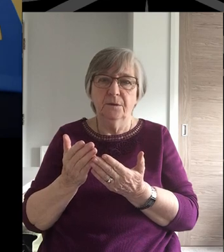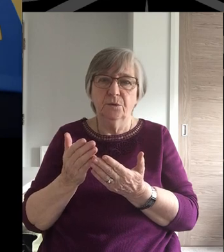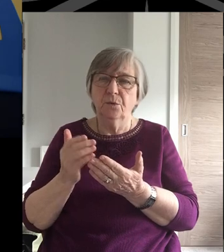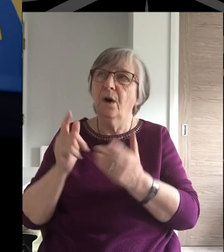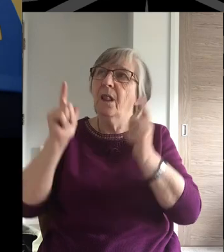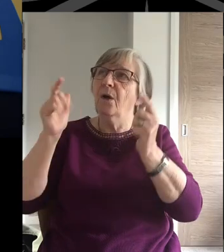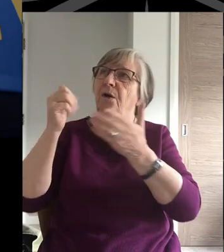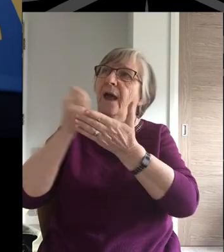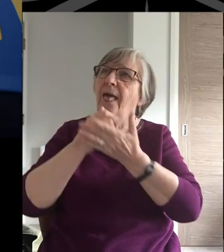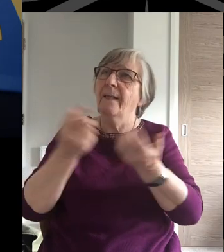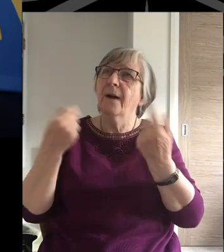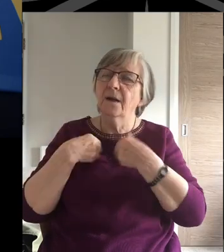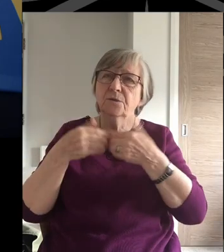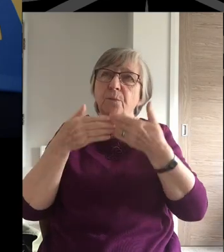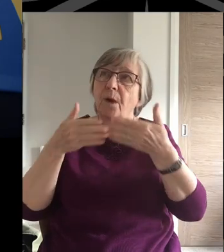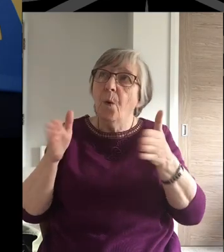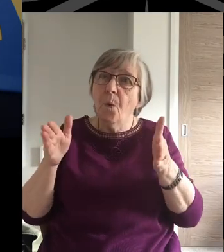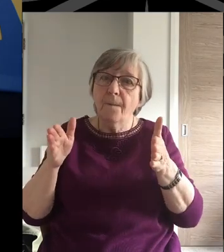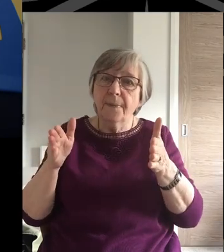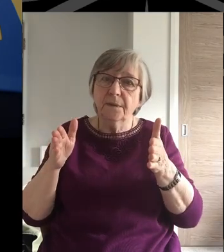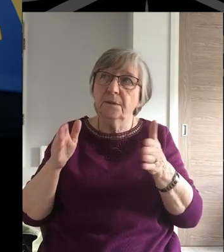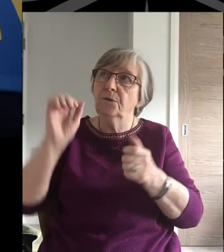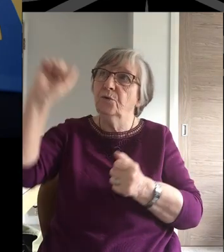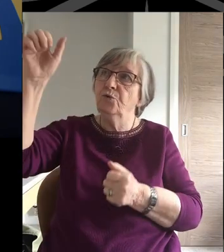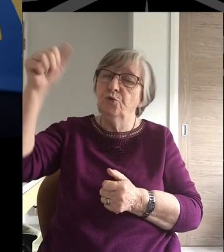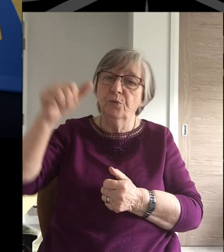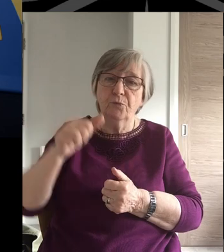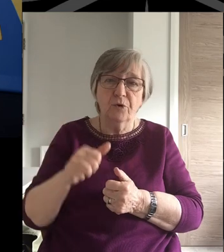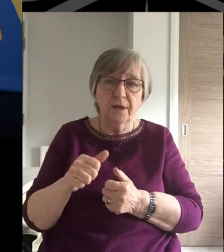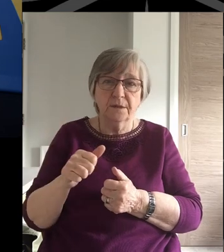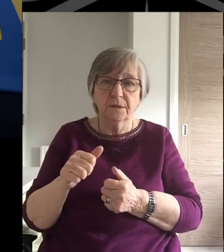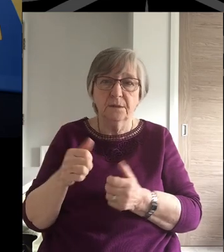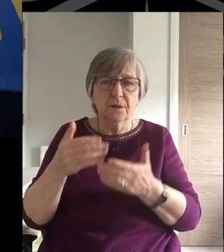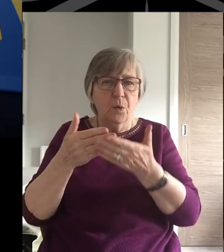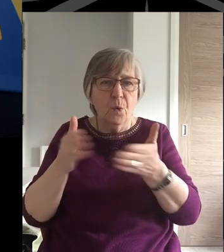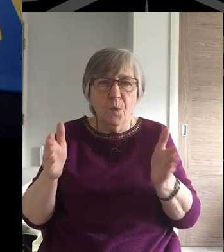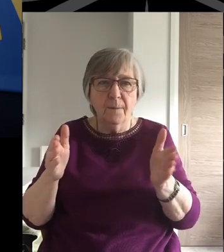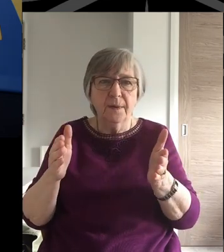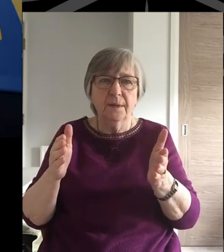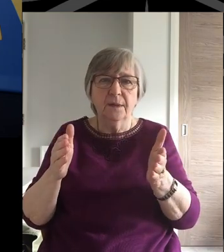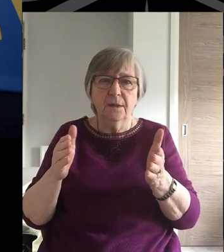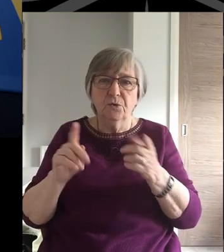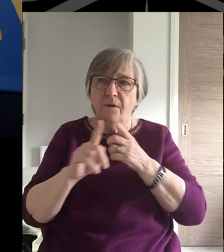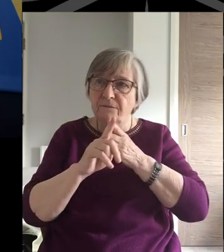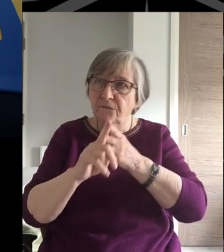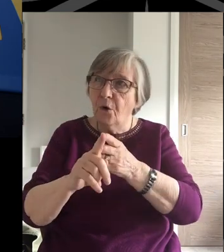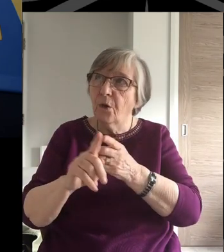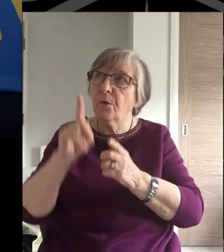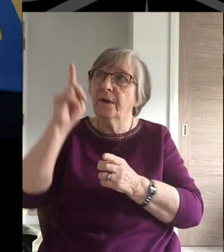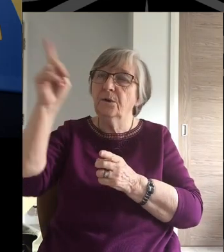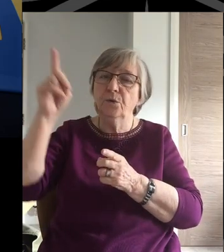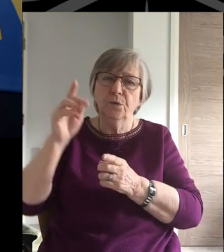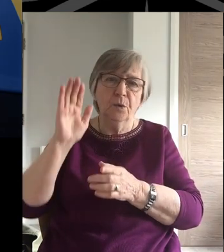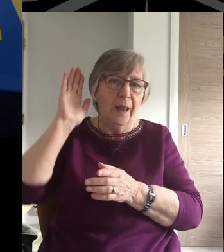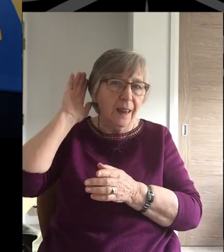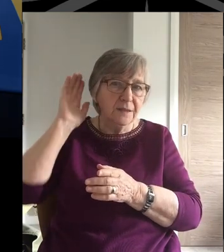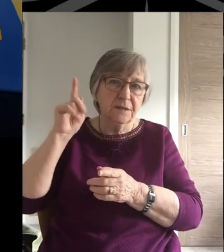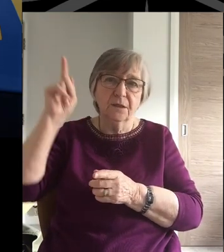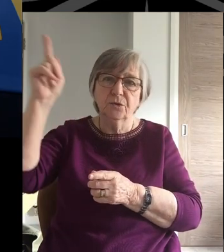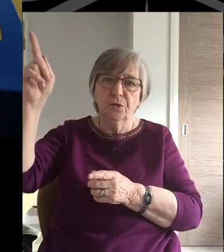So, Lord, help us to be open to your presence. Help us to be open to following you, to hearing